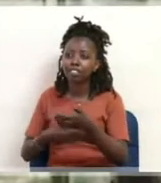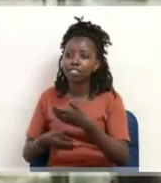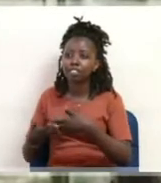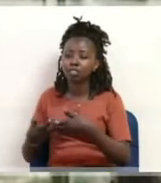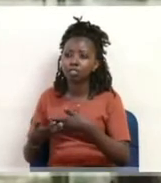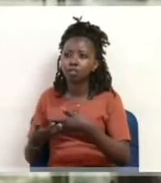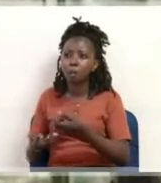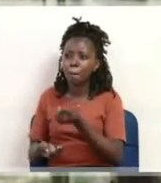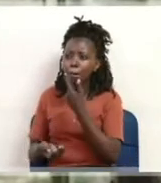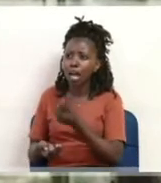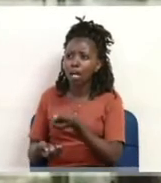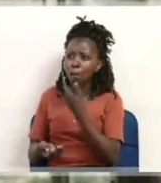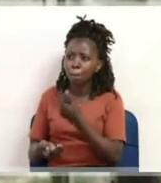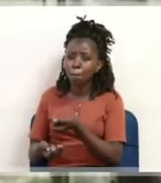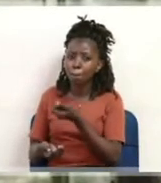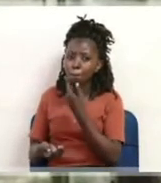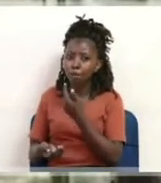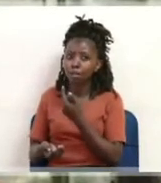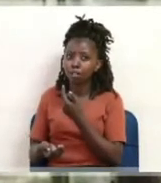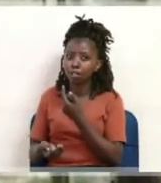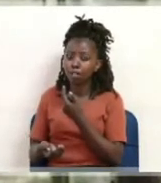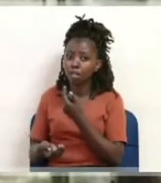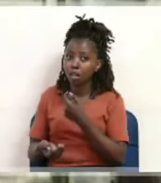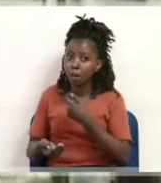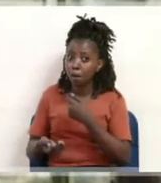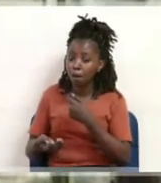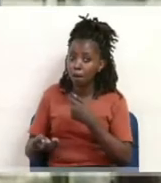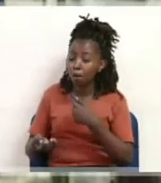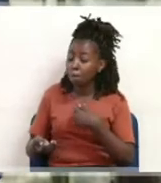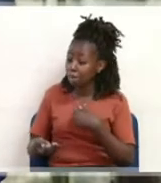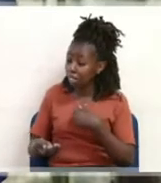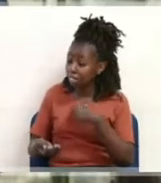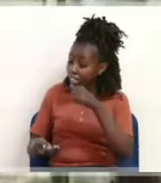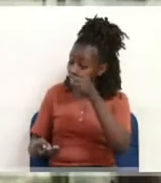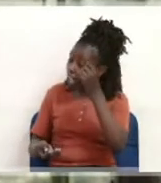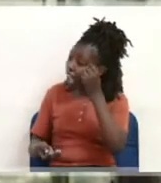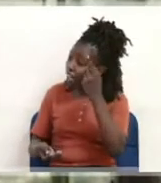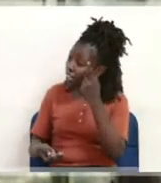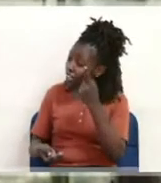Capsules, the ones I used to sell, later on I discovered they were antibiotics.